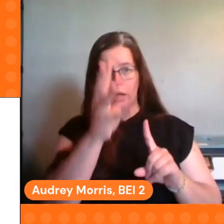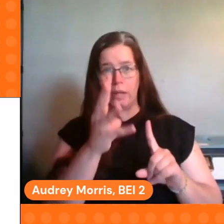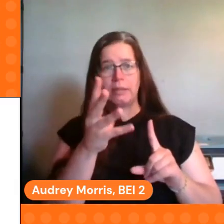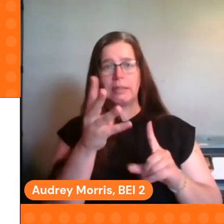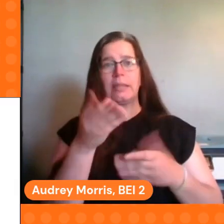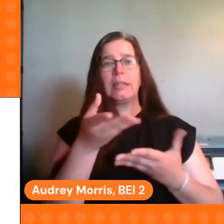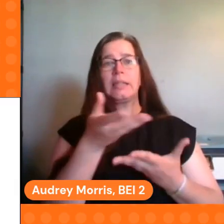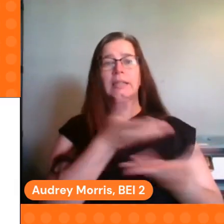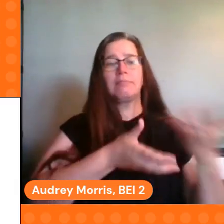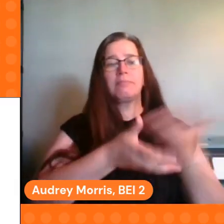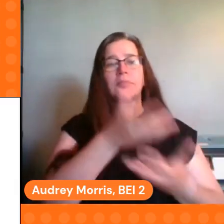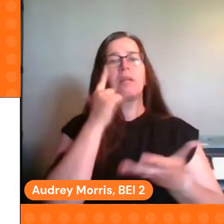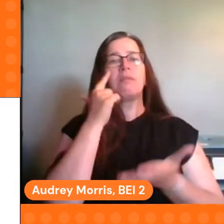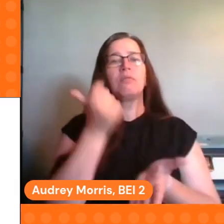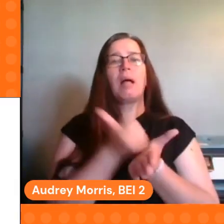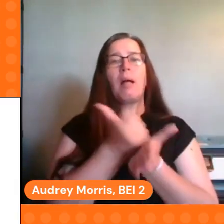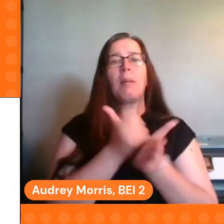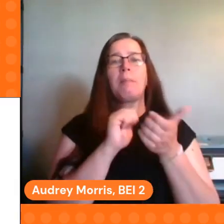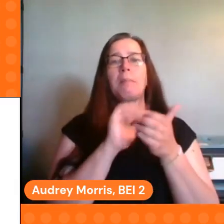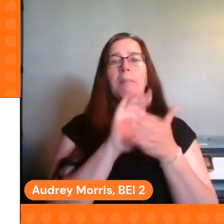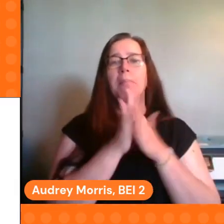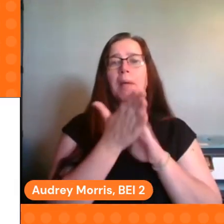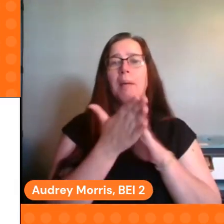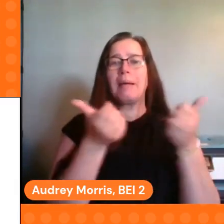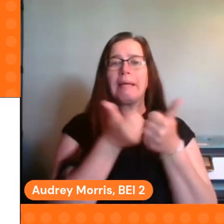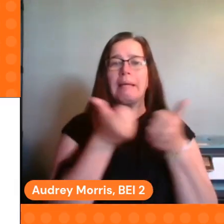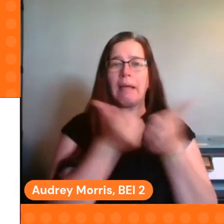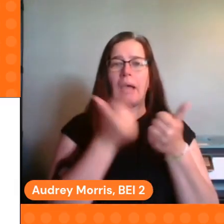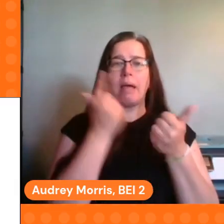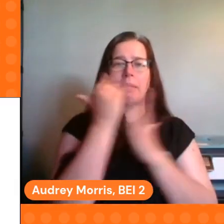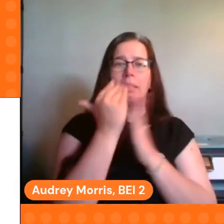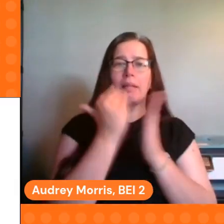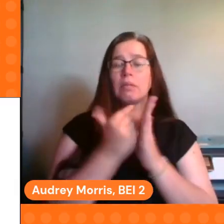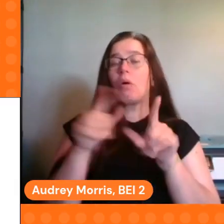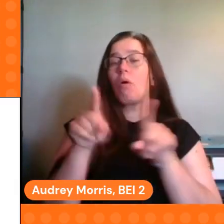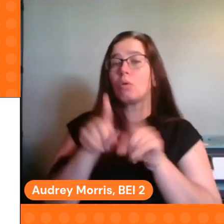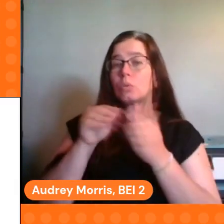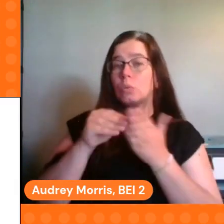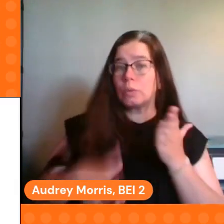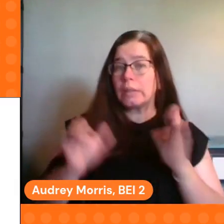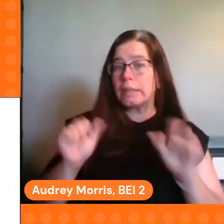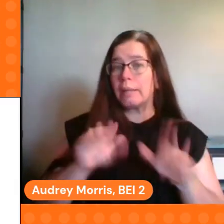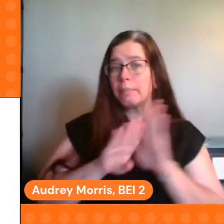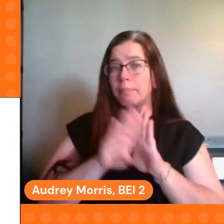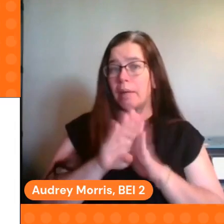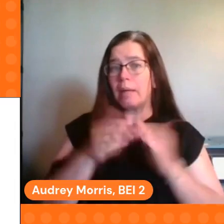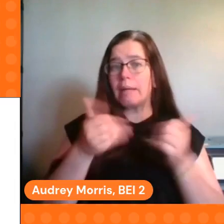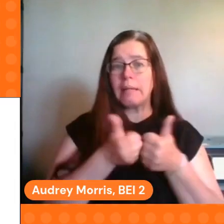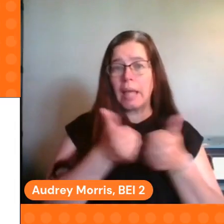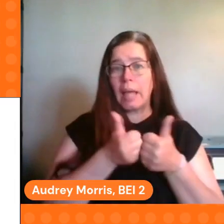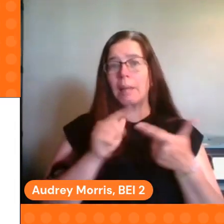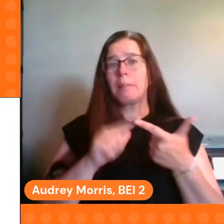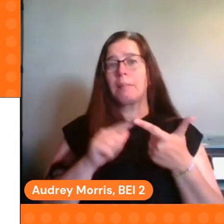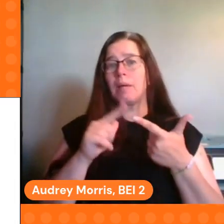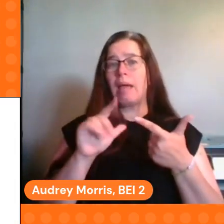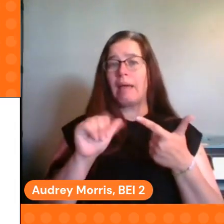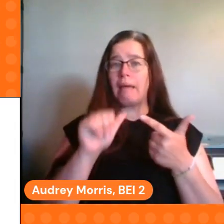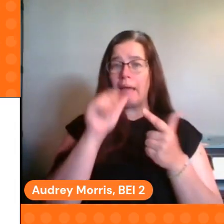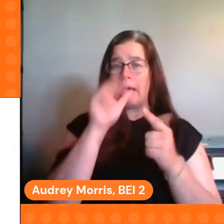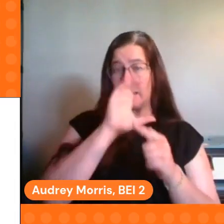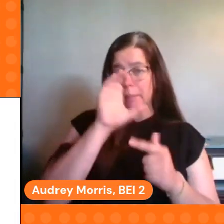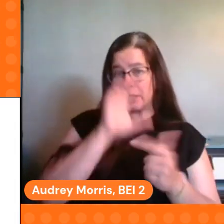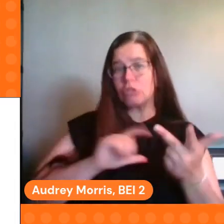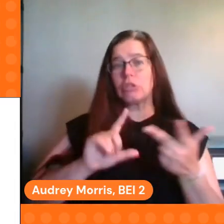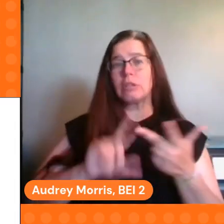help gamify the lesson, and students also can build game, animation, and stories that sharpen their computational